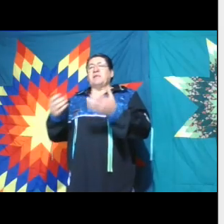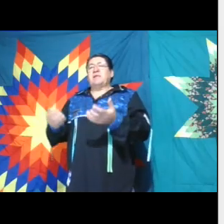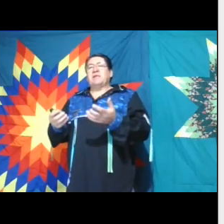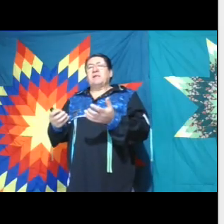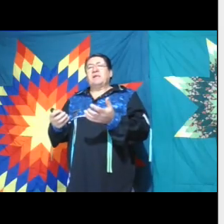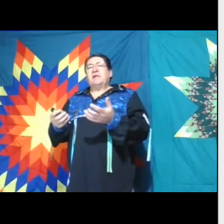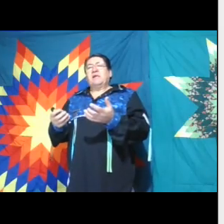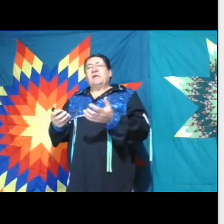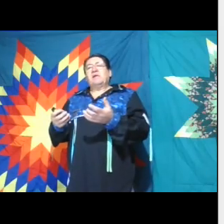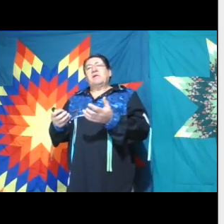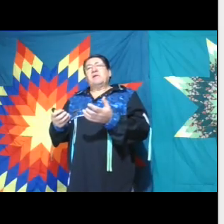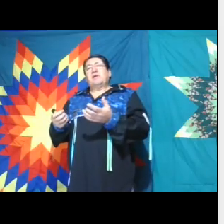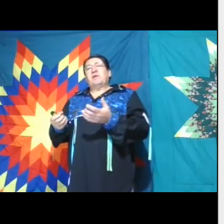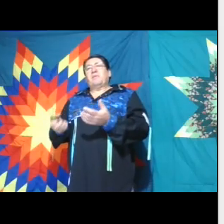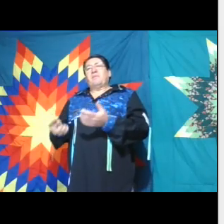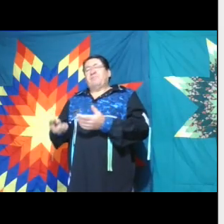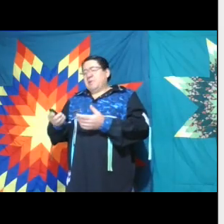jobs exist.